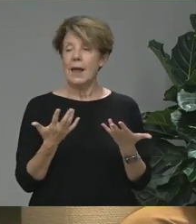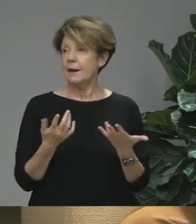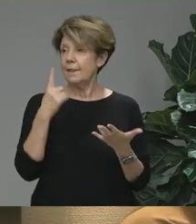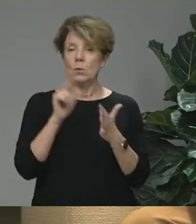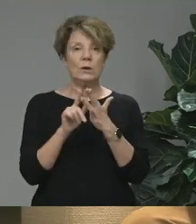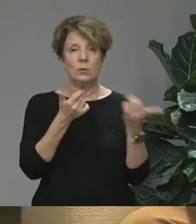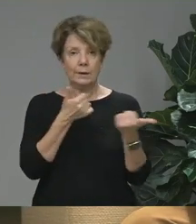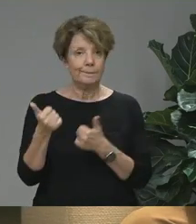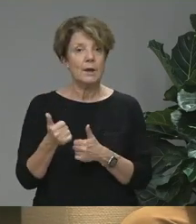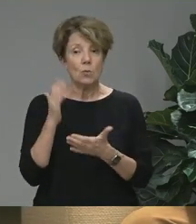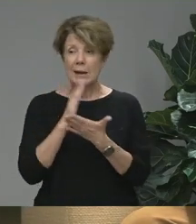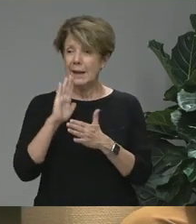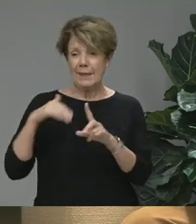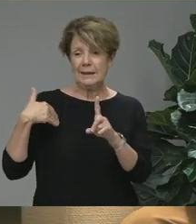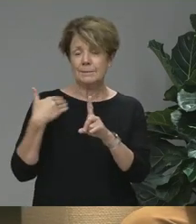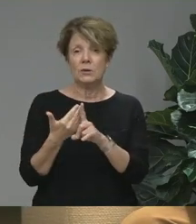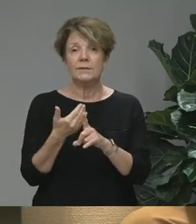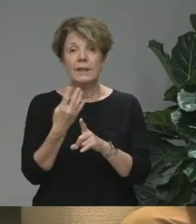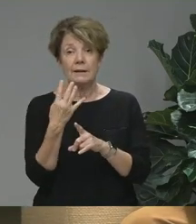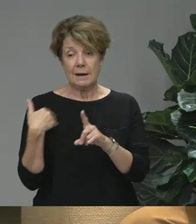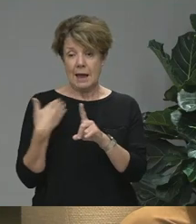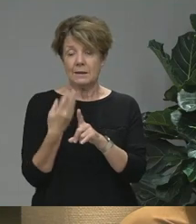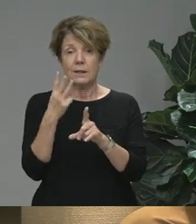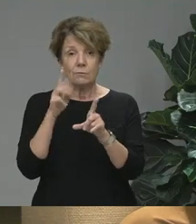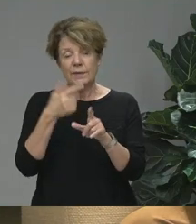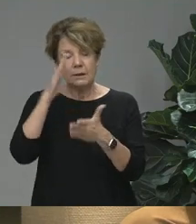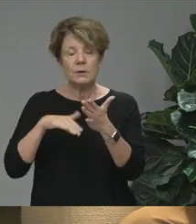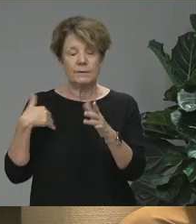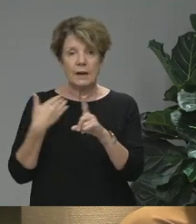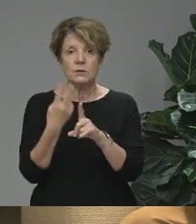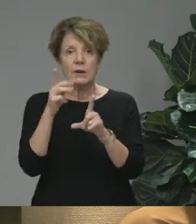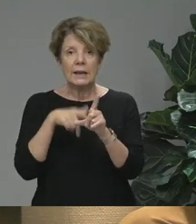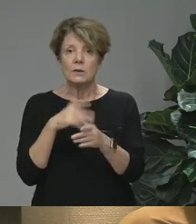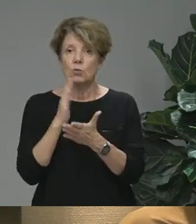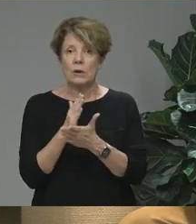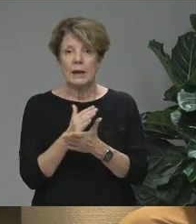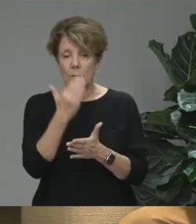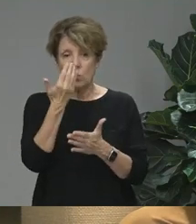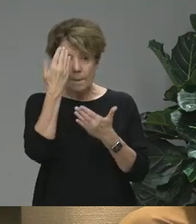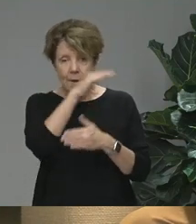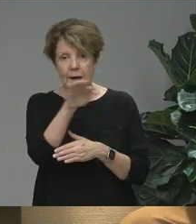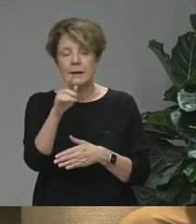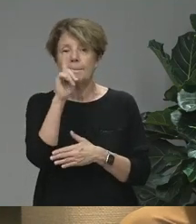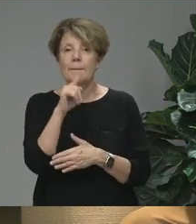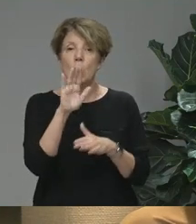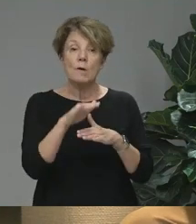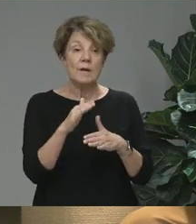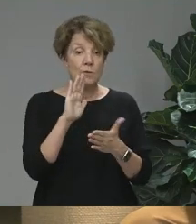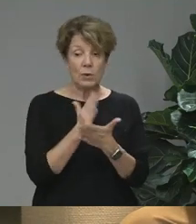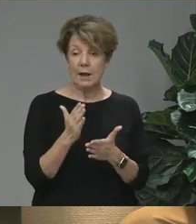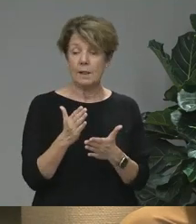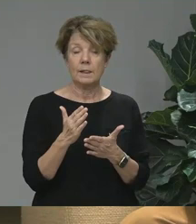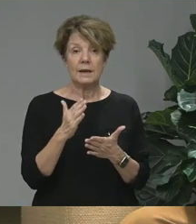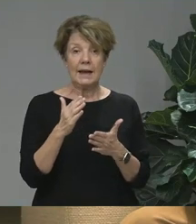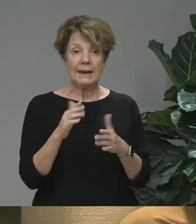last 3 years has reminded everybody about the very real and live differences between, you know,